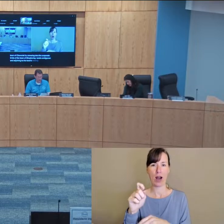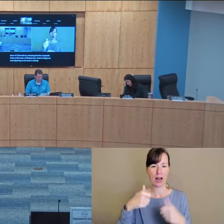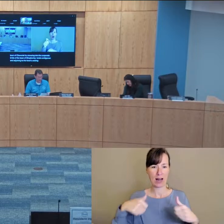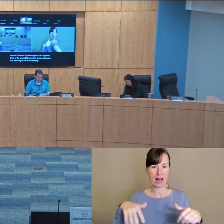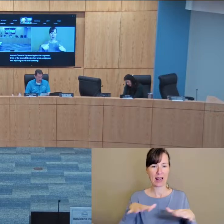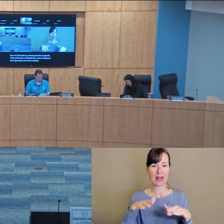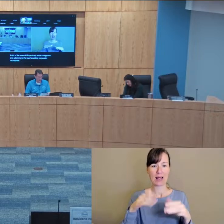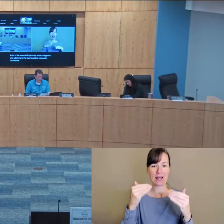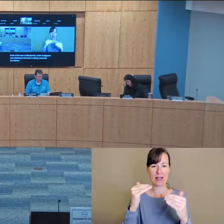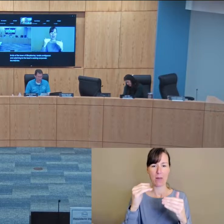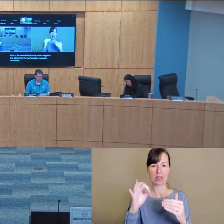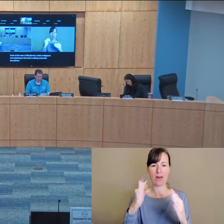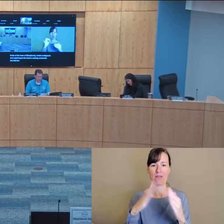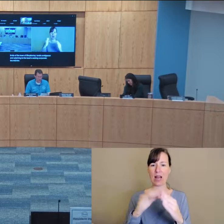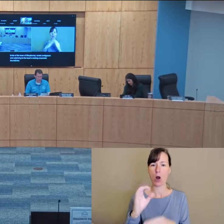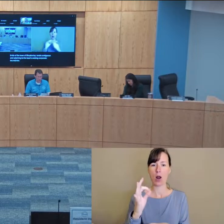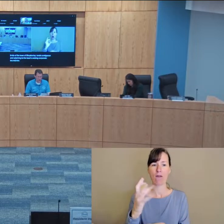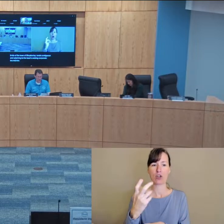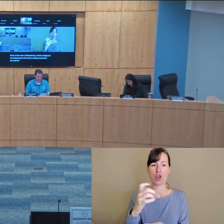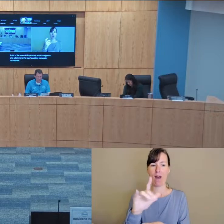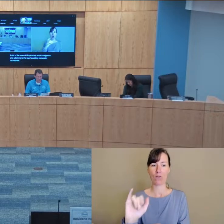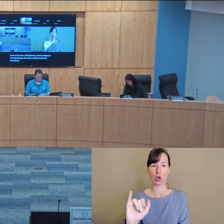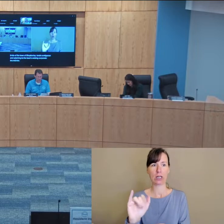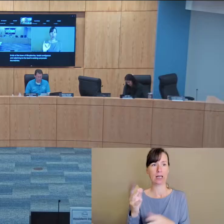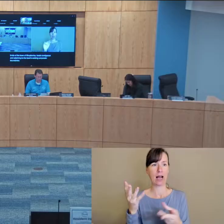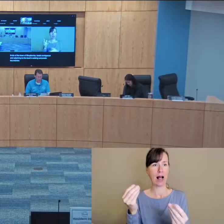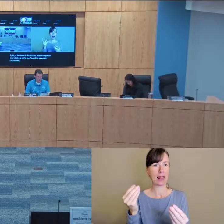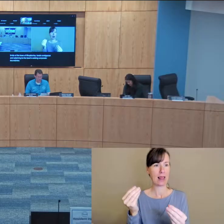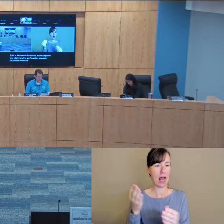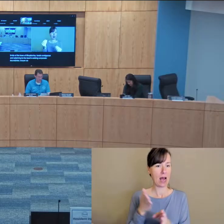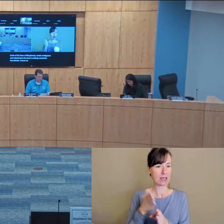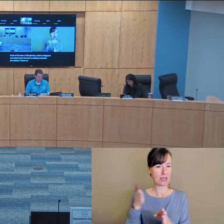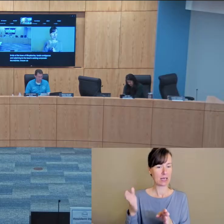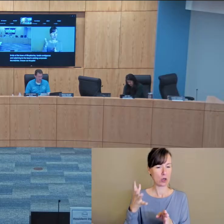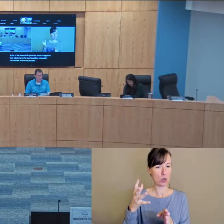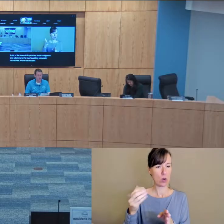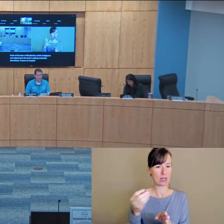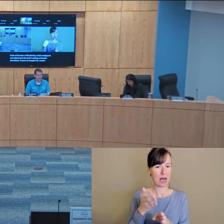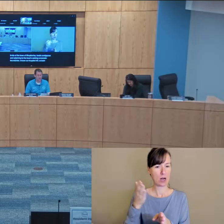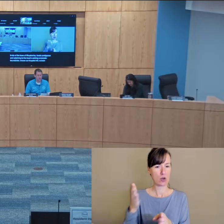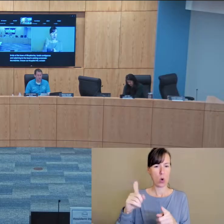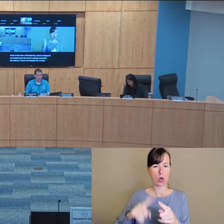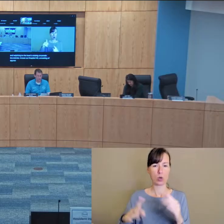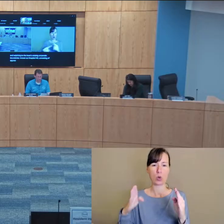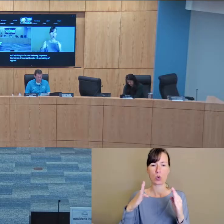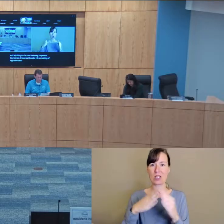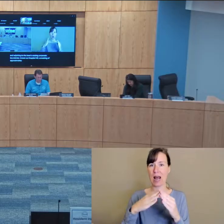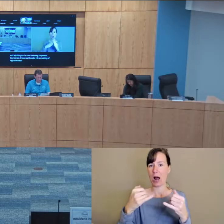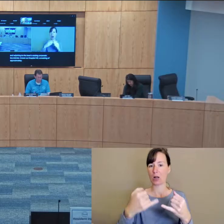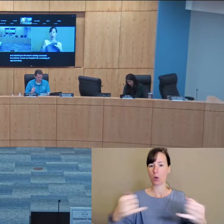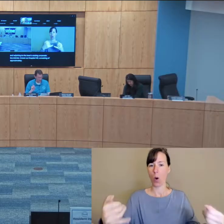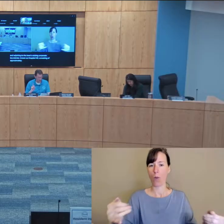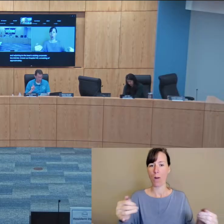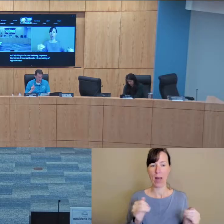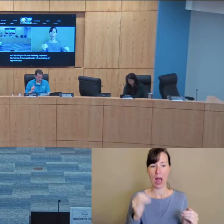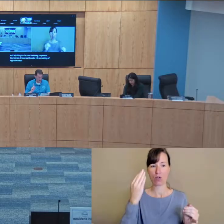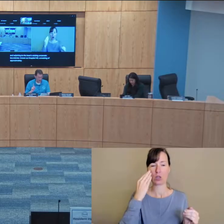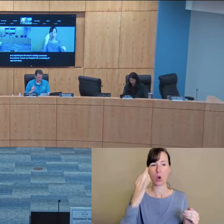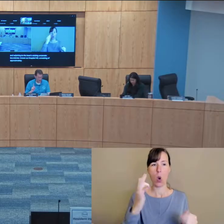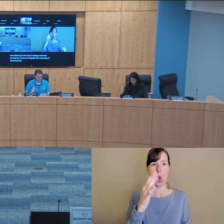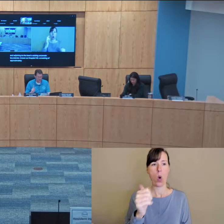boundaries. Property commonly known as Hospital Hill, consisting of approximately